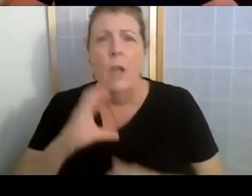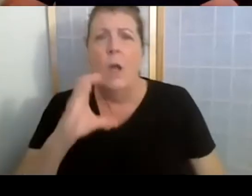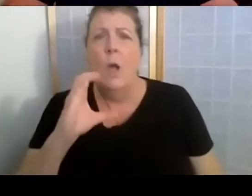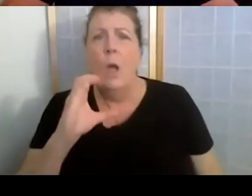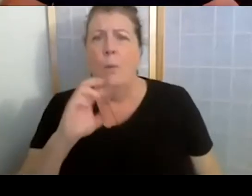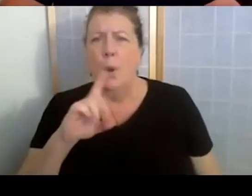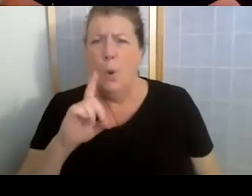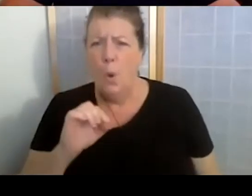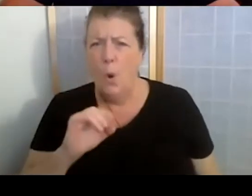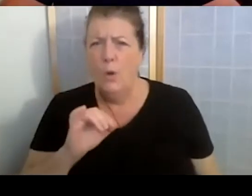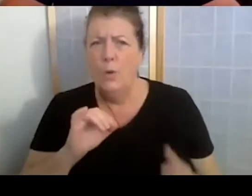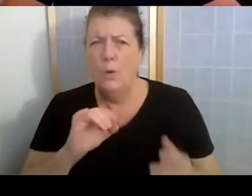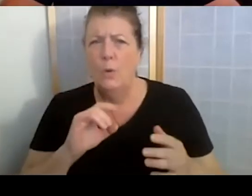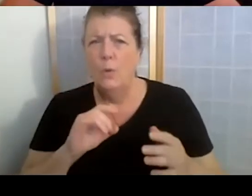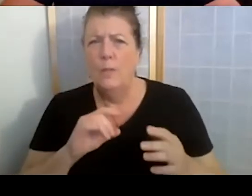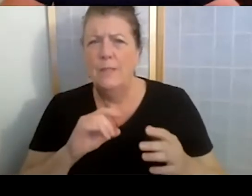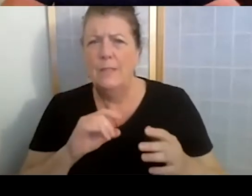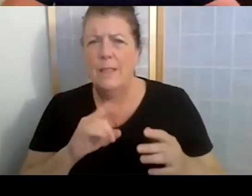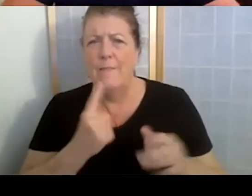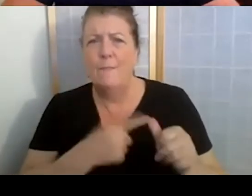very intimate bubble of, you know, Watchmen nerds,